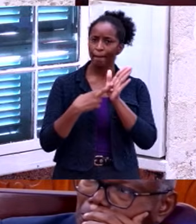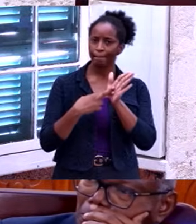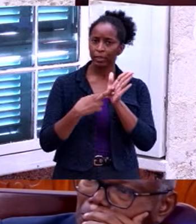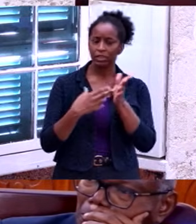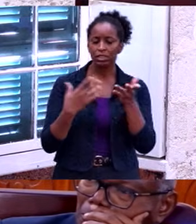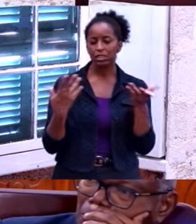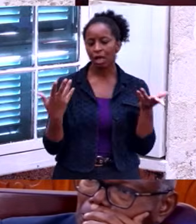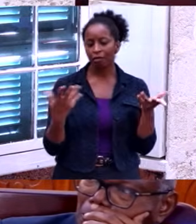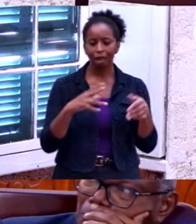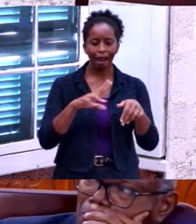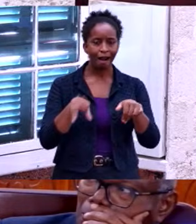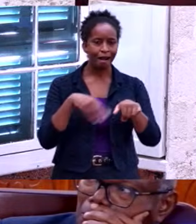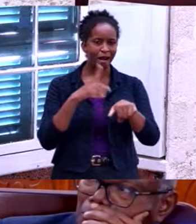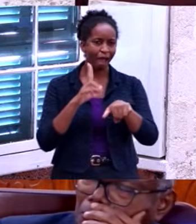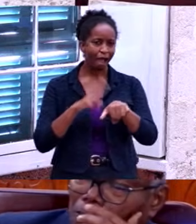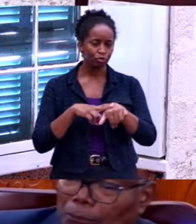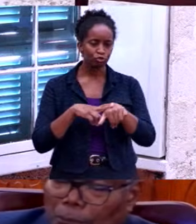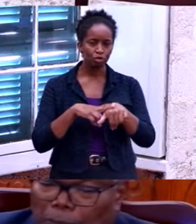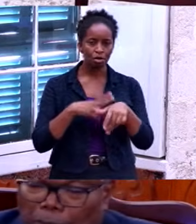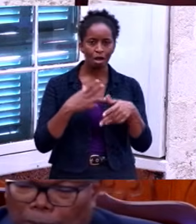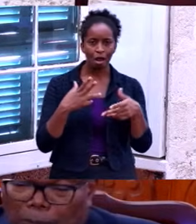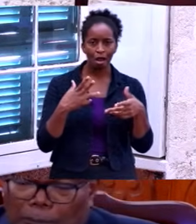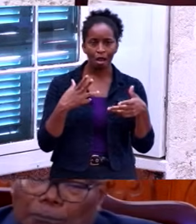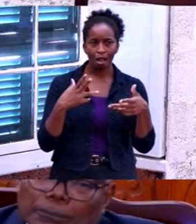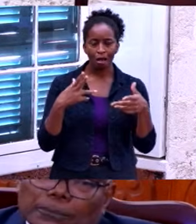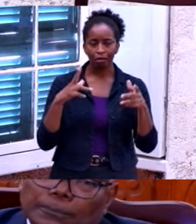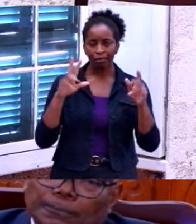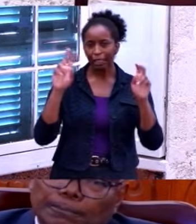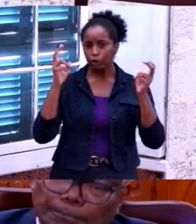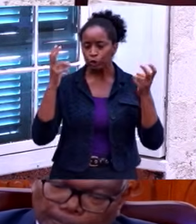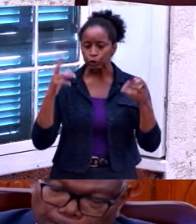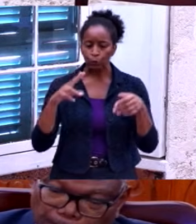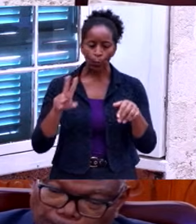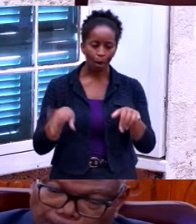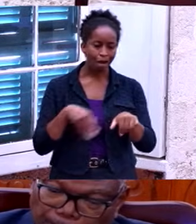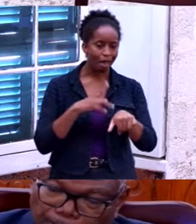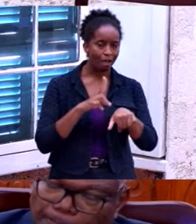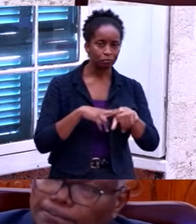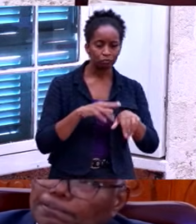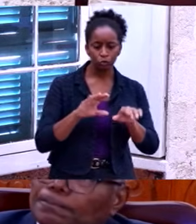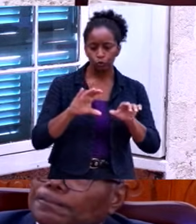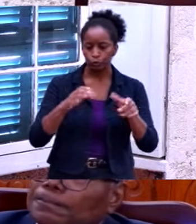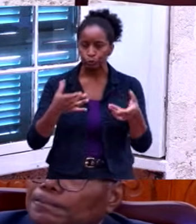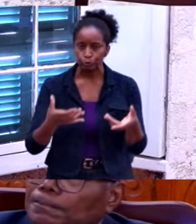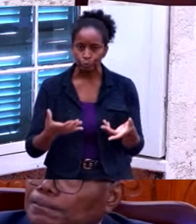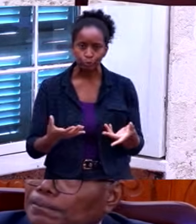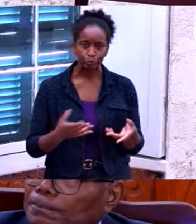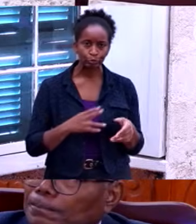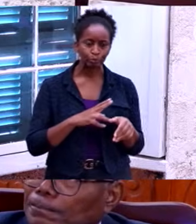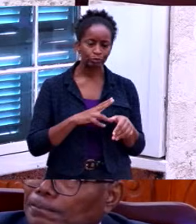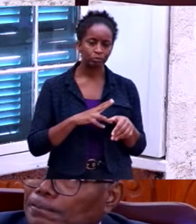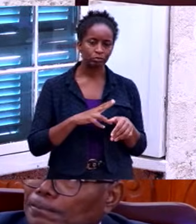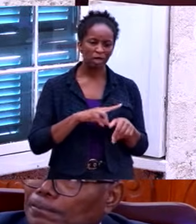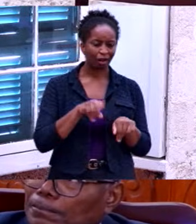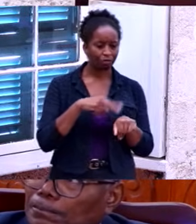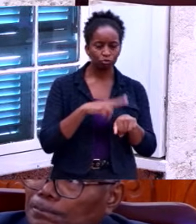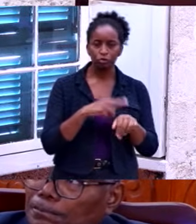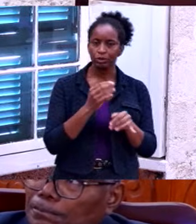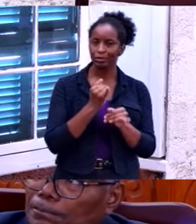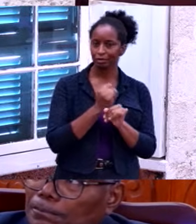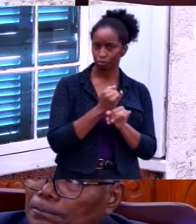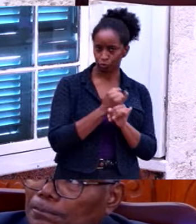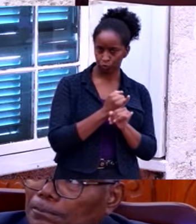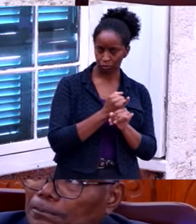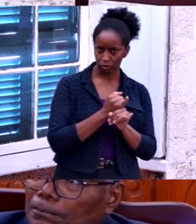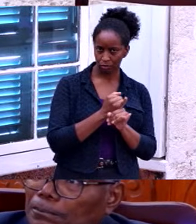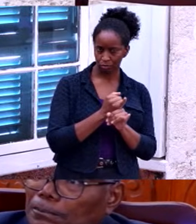or thought which some group or the president, whomever that person is, may want to have